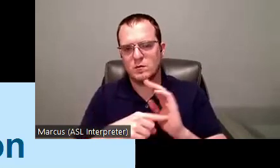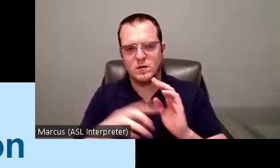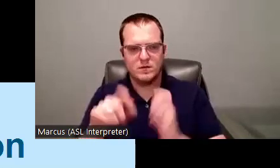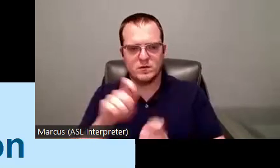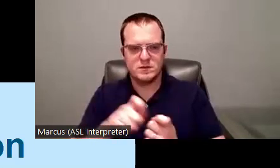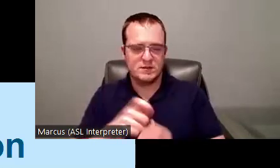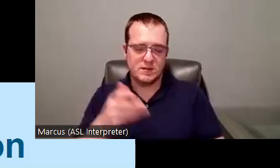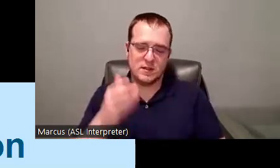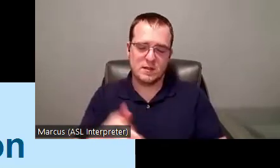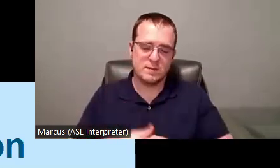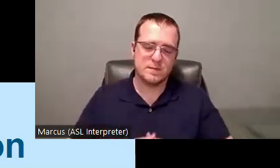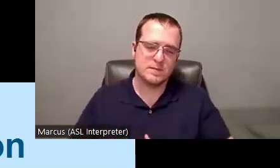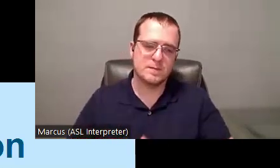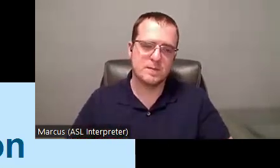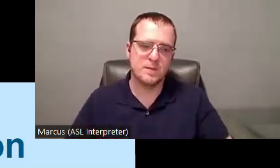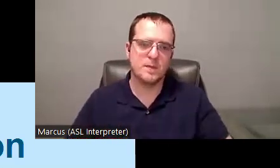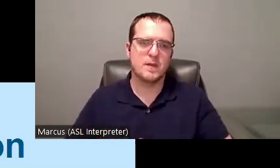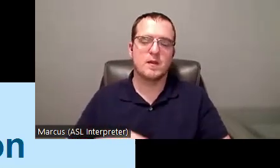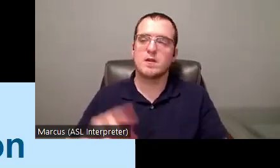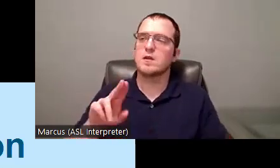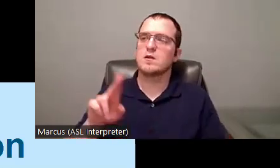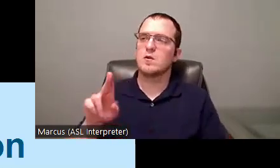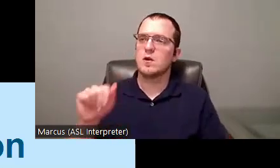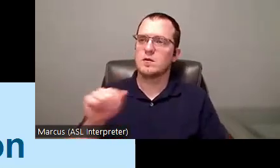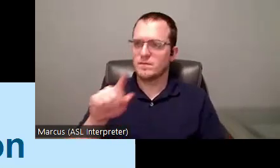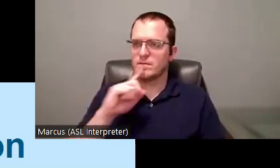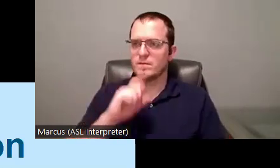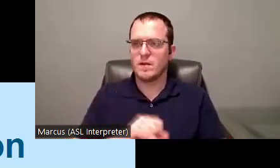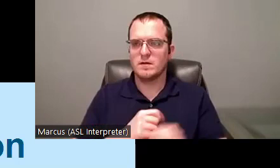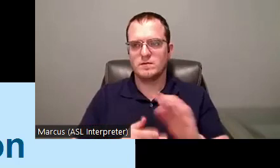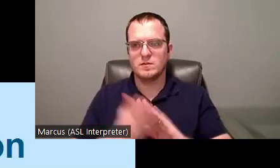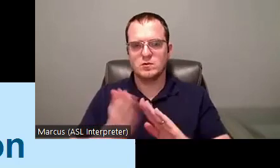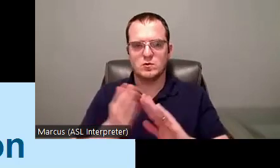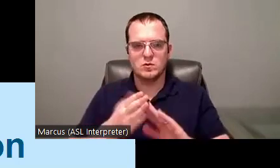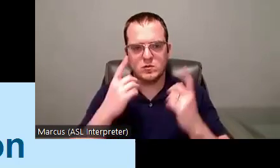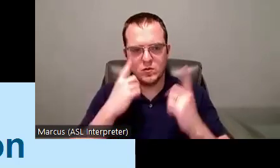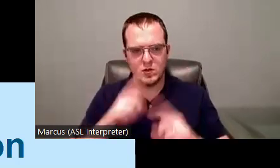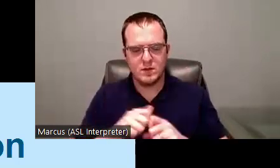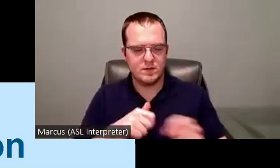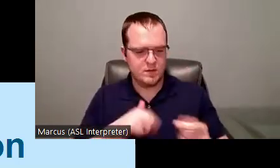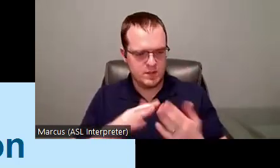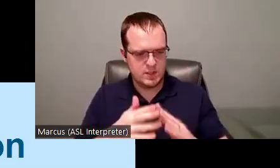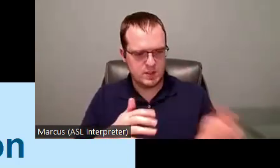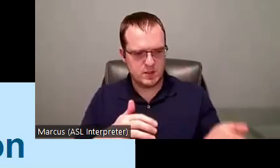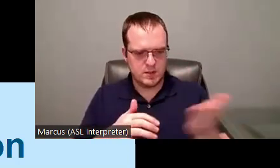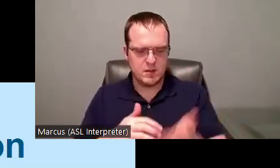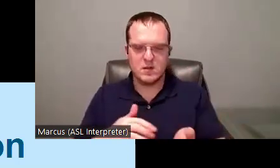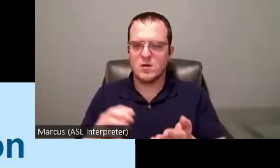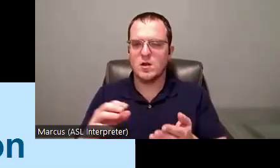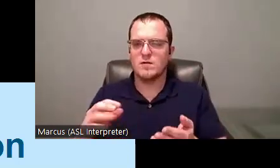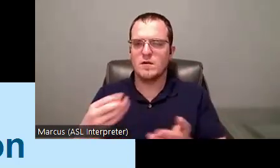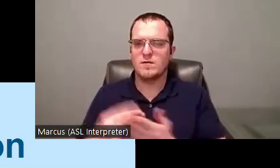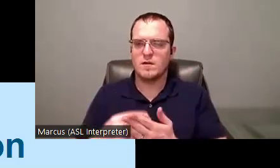specifically. Once the URA has an executed recipient agreement from the city, we'll then release a funding application